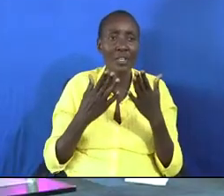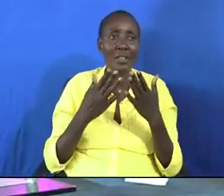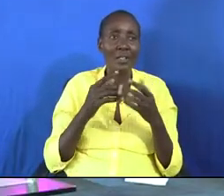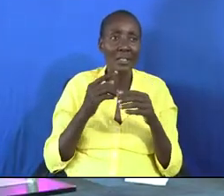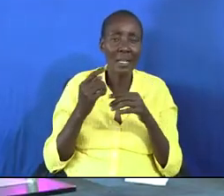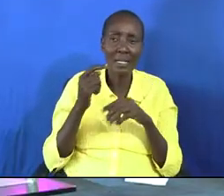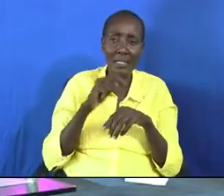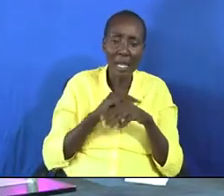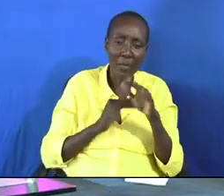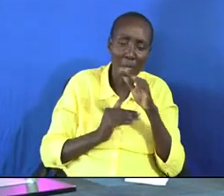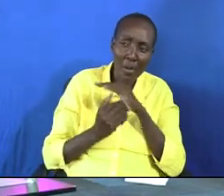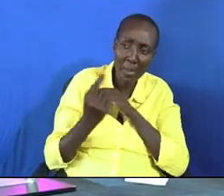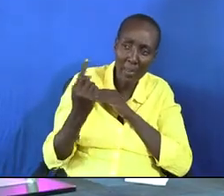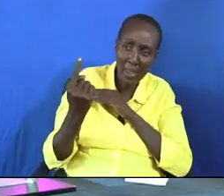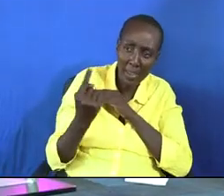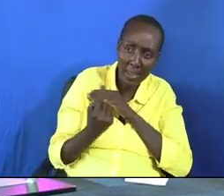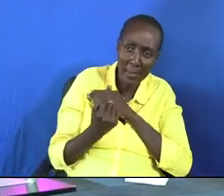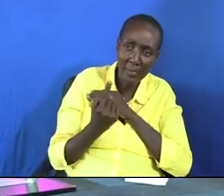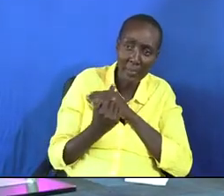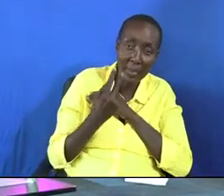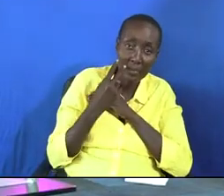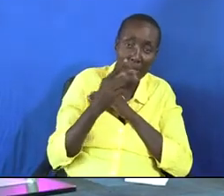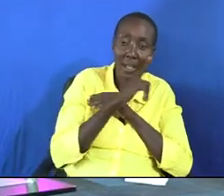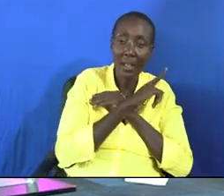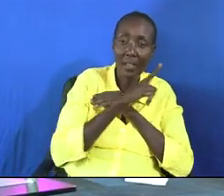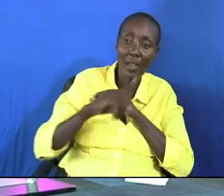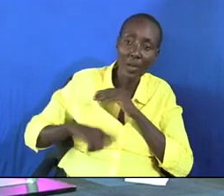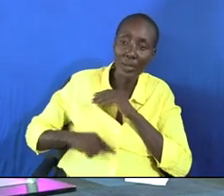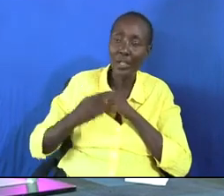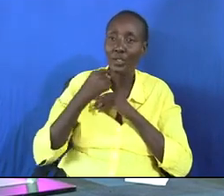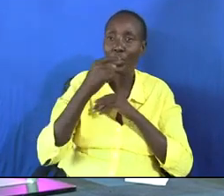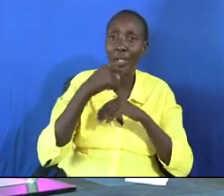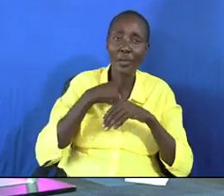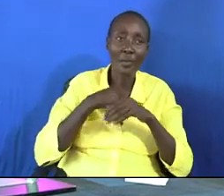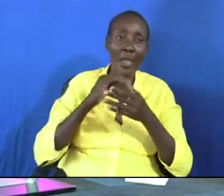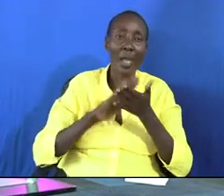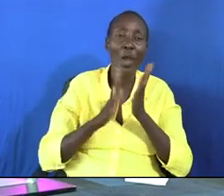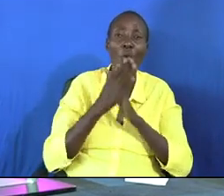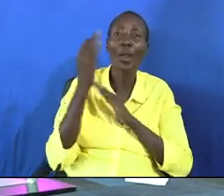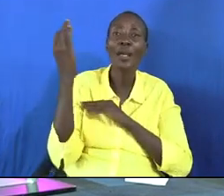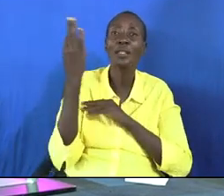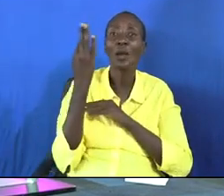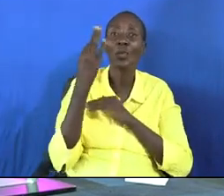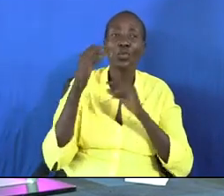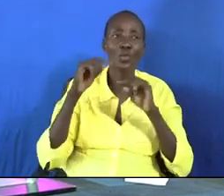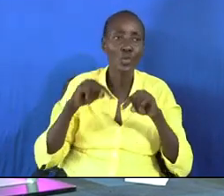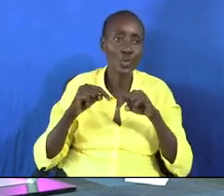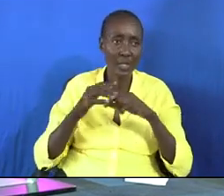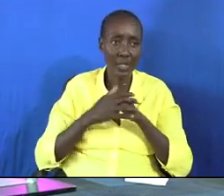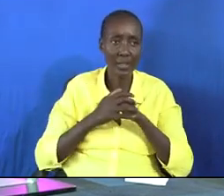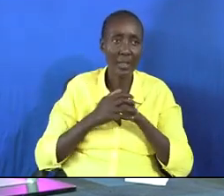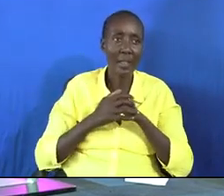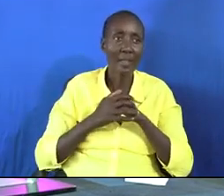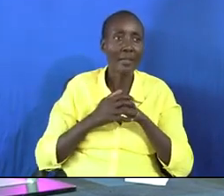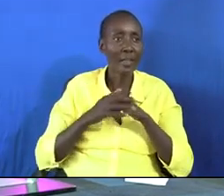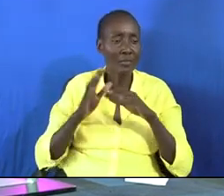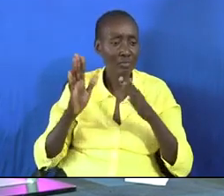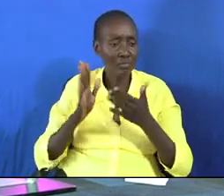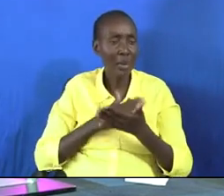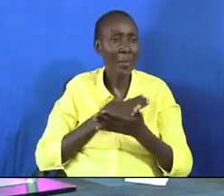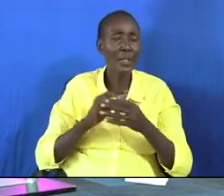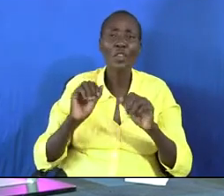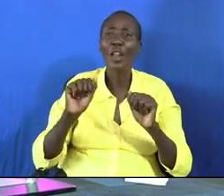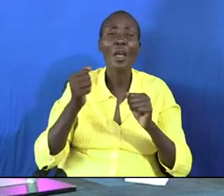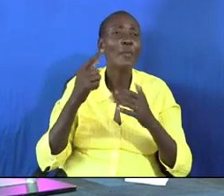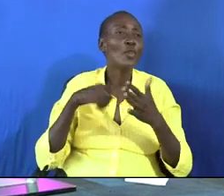morning and I just said, the Lord has spoken to me, there is no sermon today. Can we sing and praise? What would